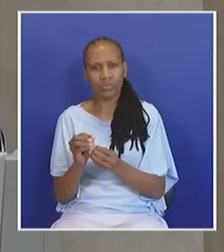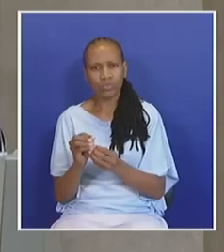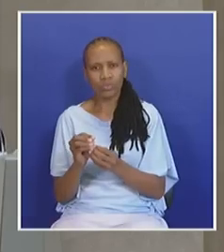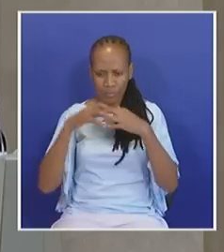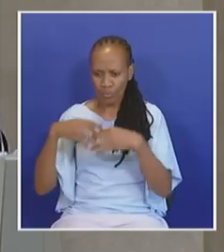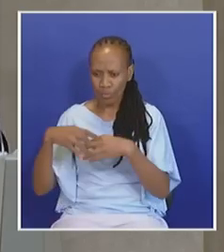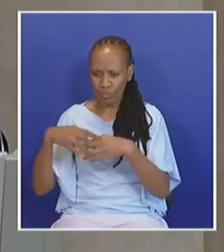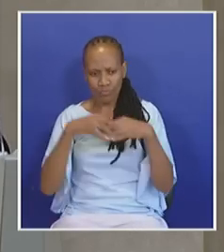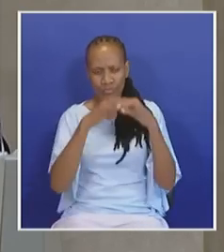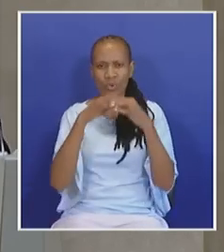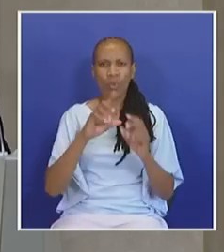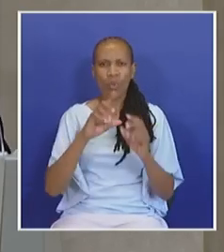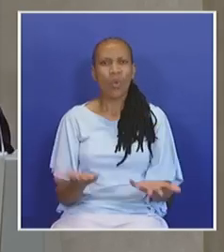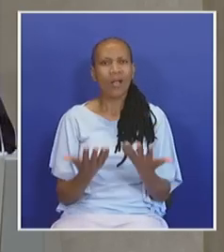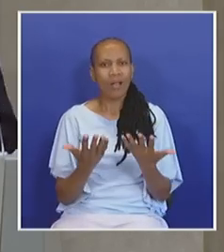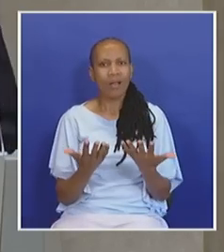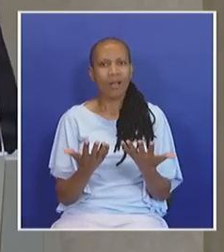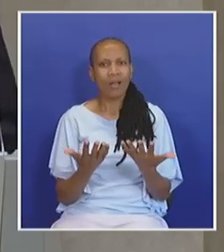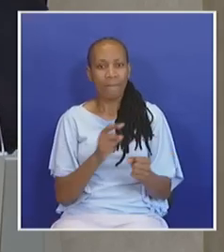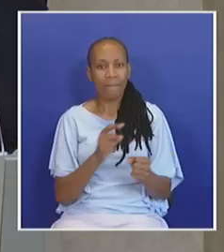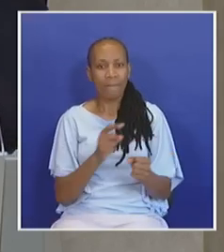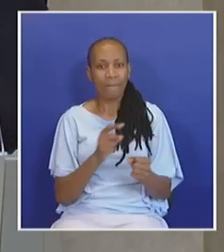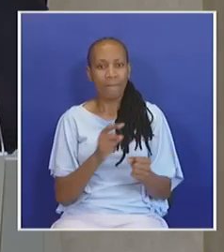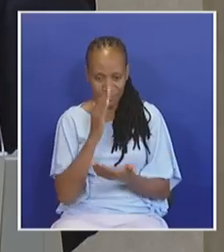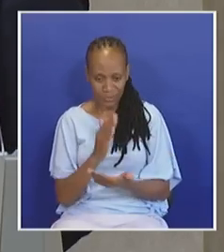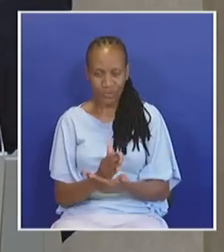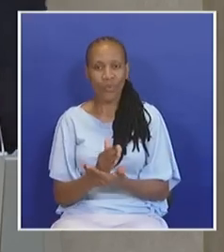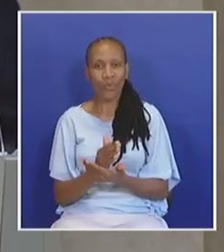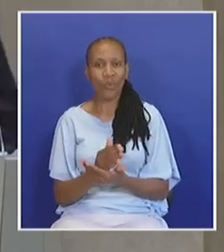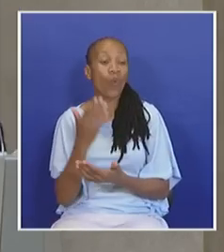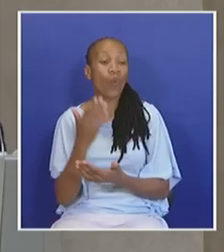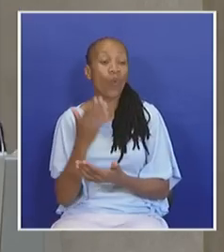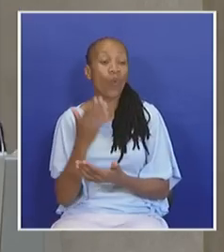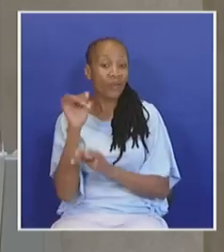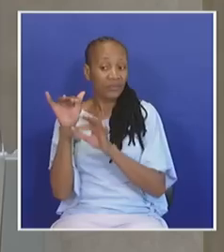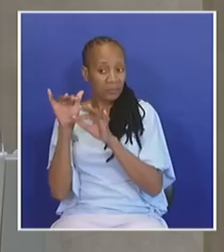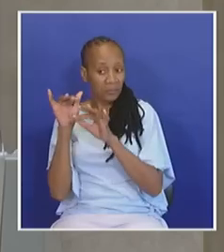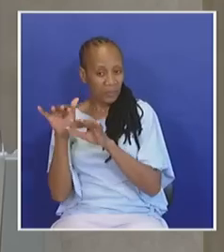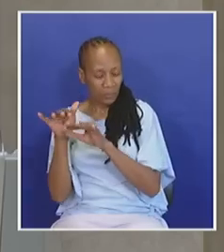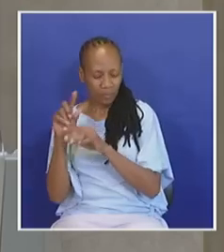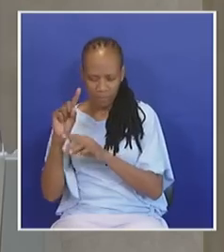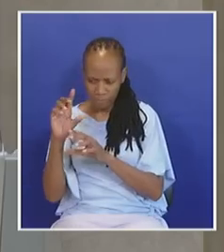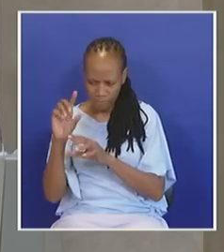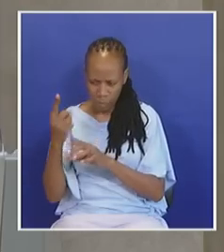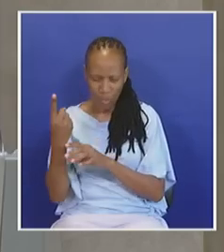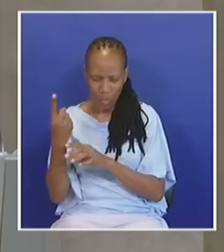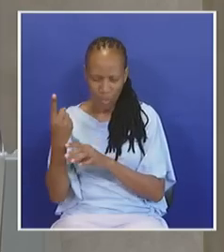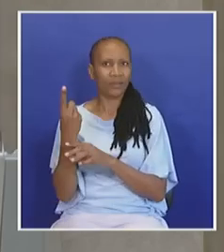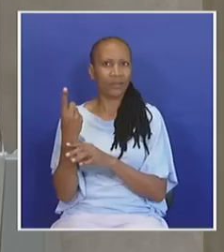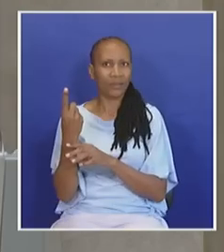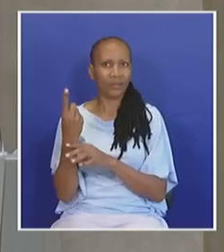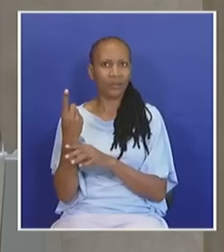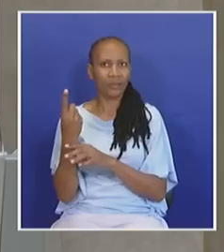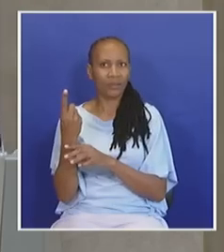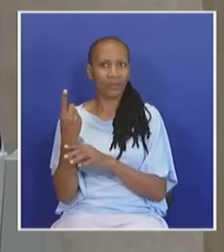white poverty, ensuring that there's full employment amongst white people, and completely living out the